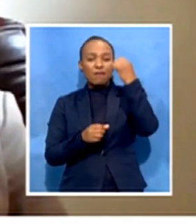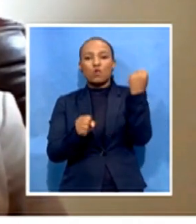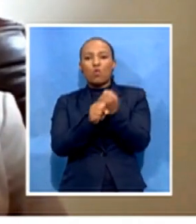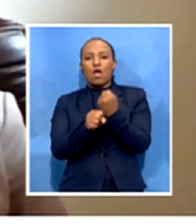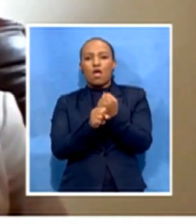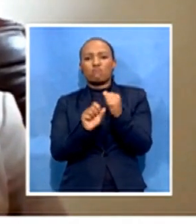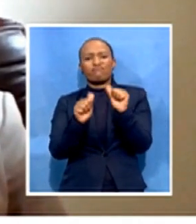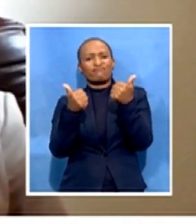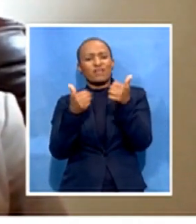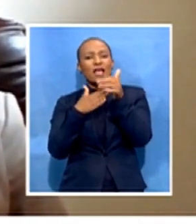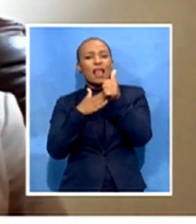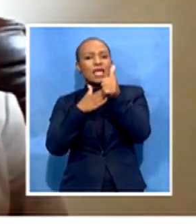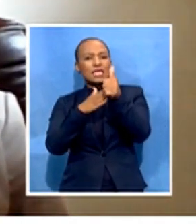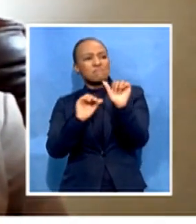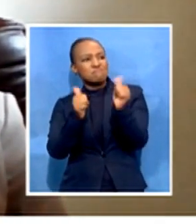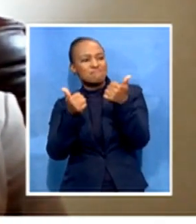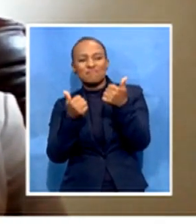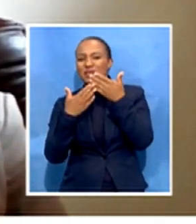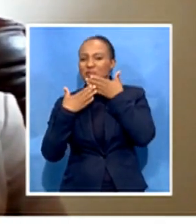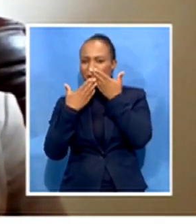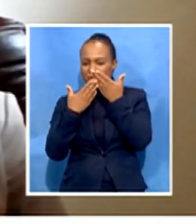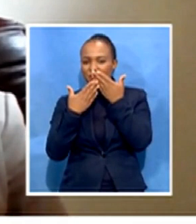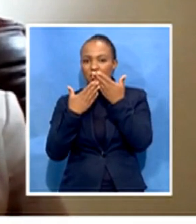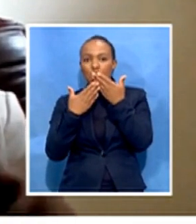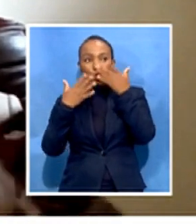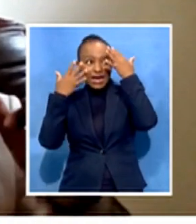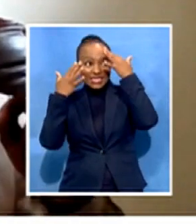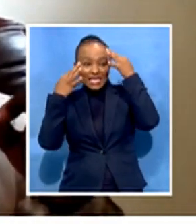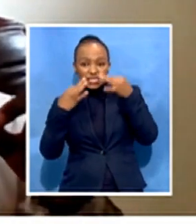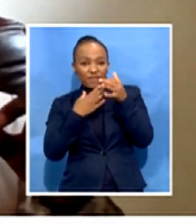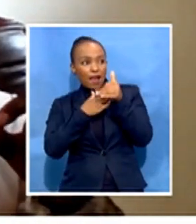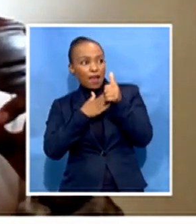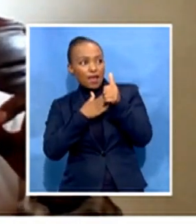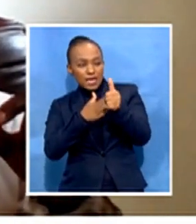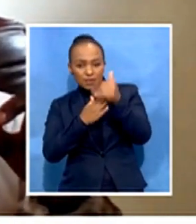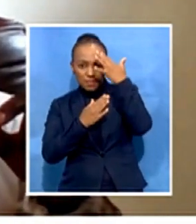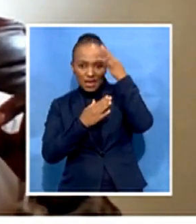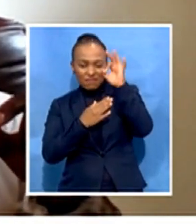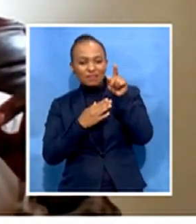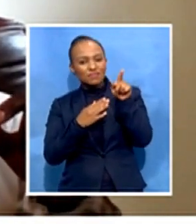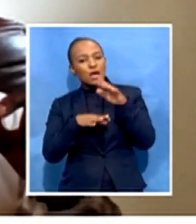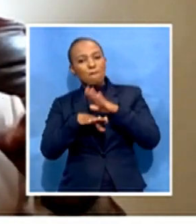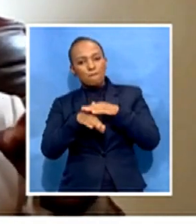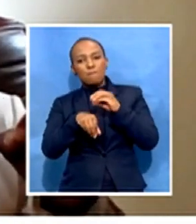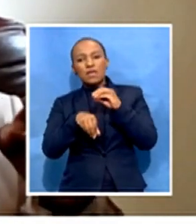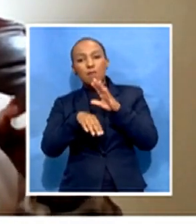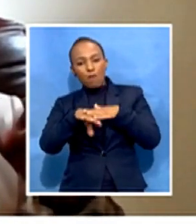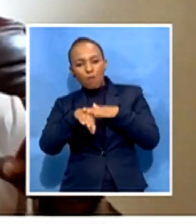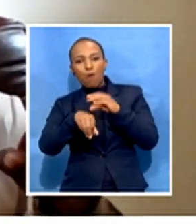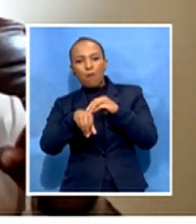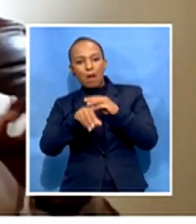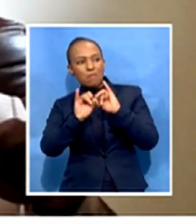don't have decisive leadership just exacerbates the problem. So one of the